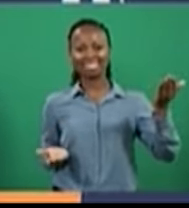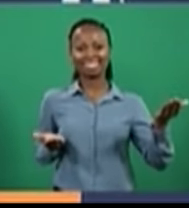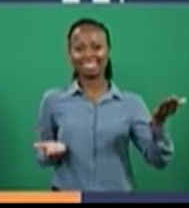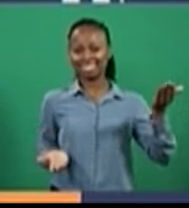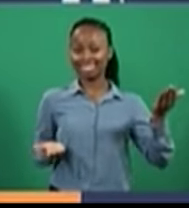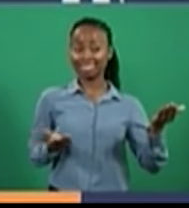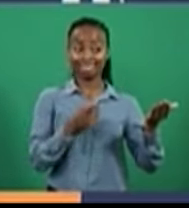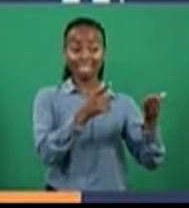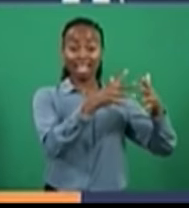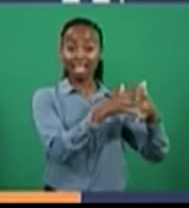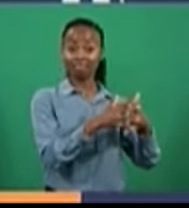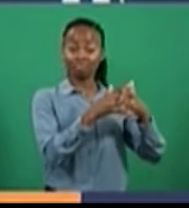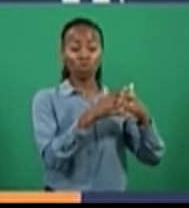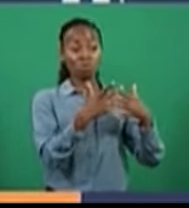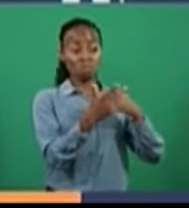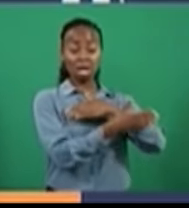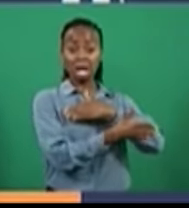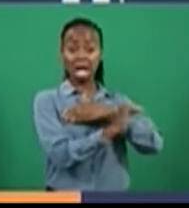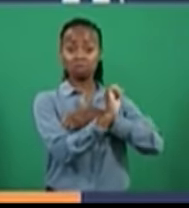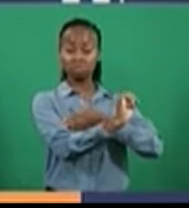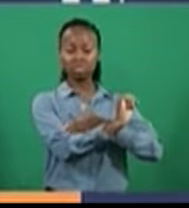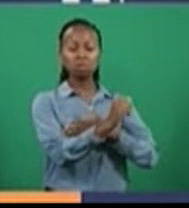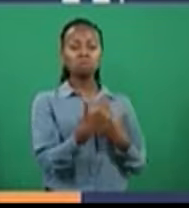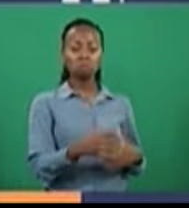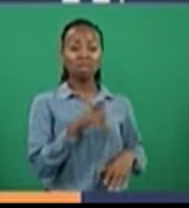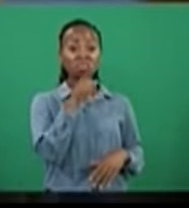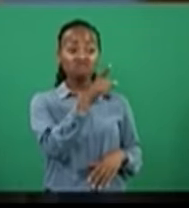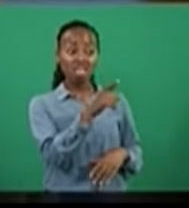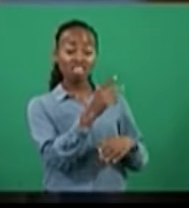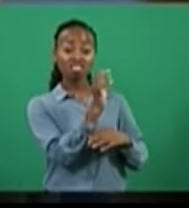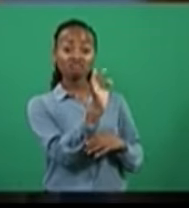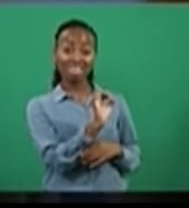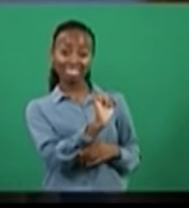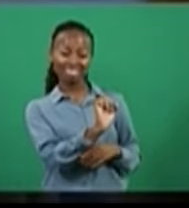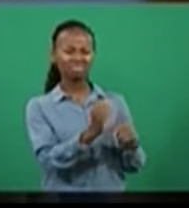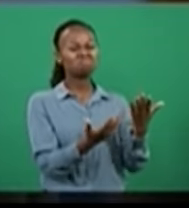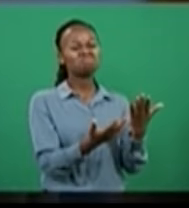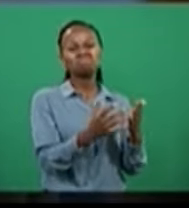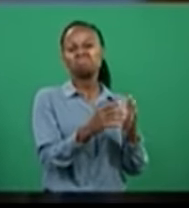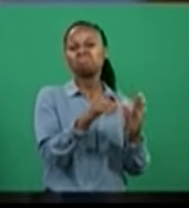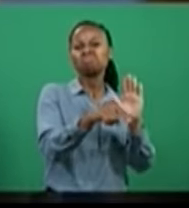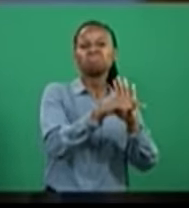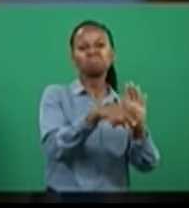any of those countries, you will find that their real rates are something around 6%, depending, give or take, depending